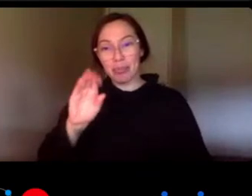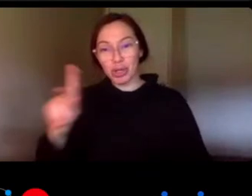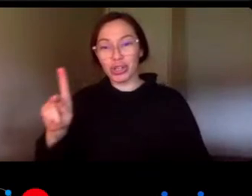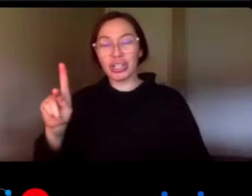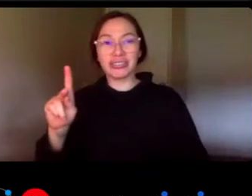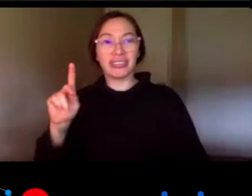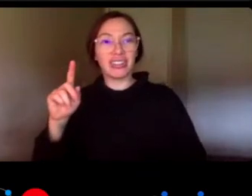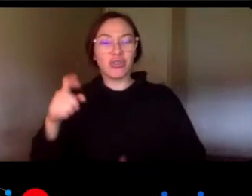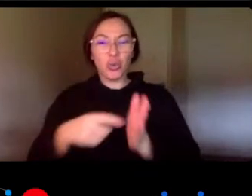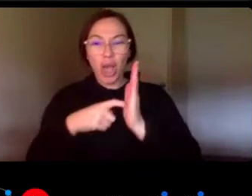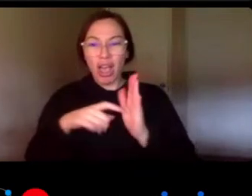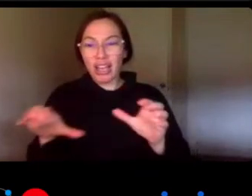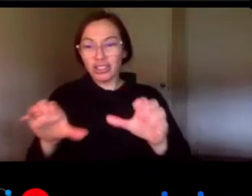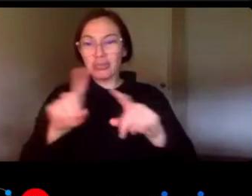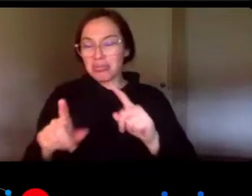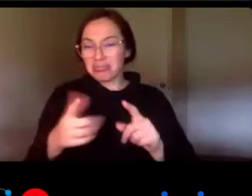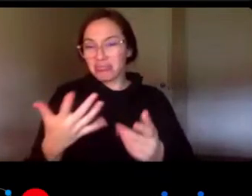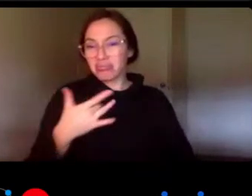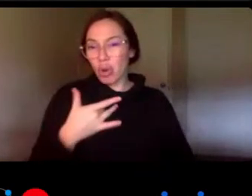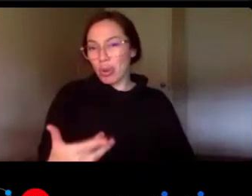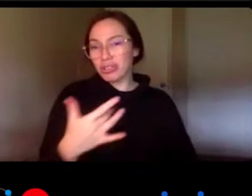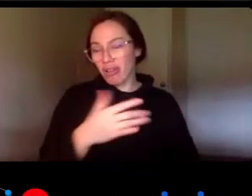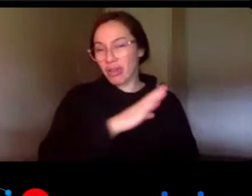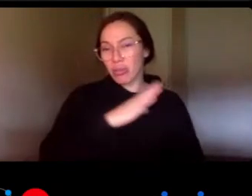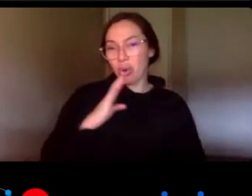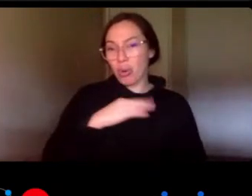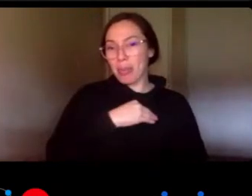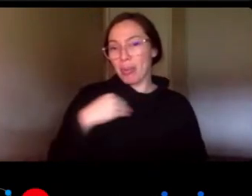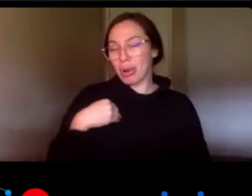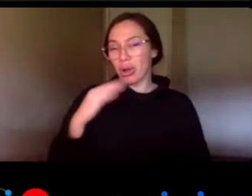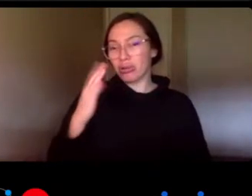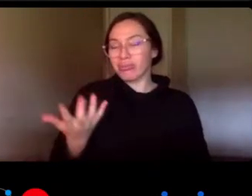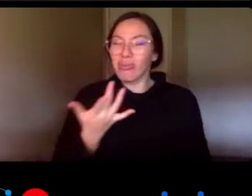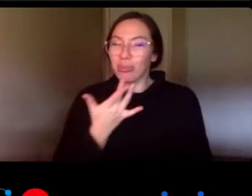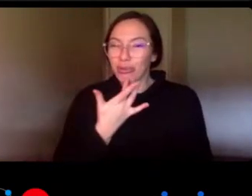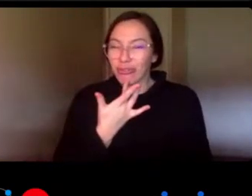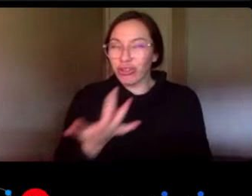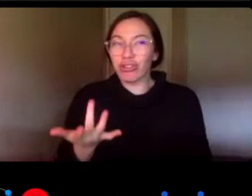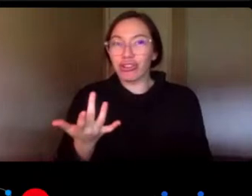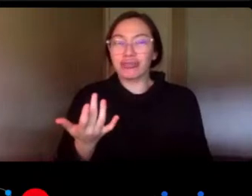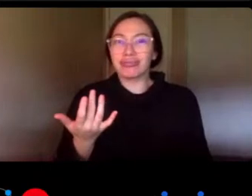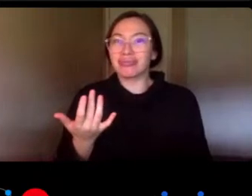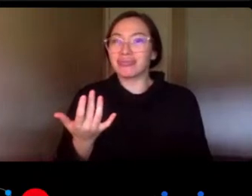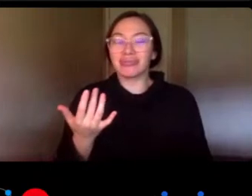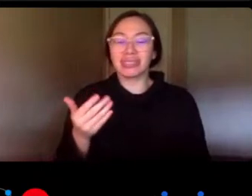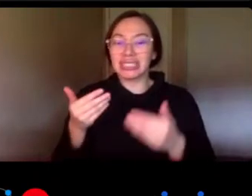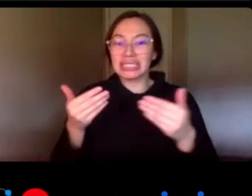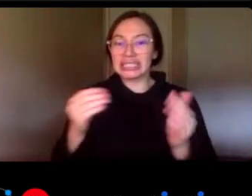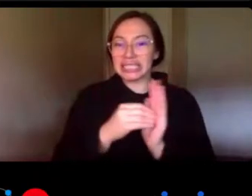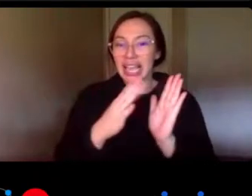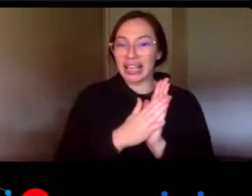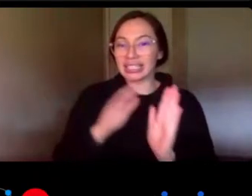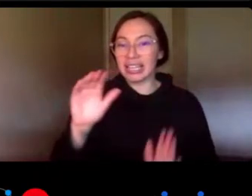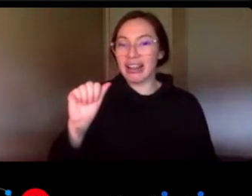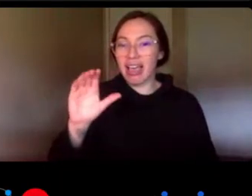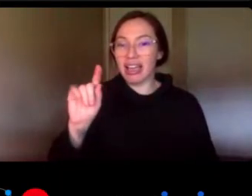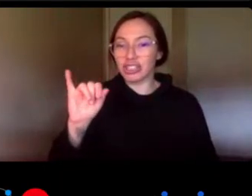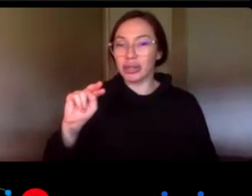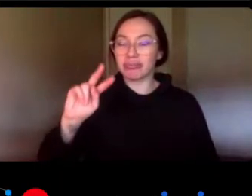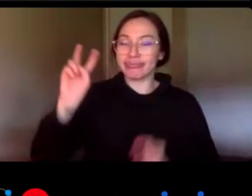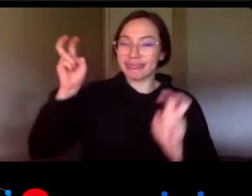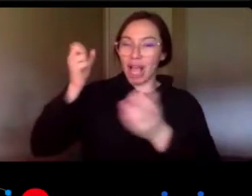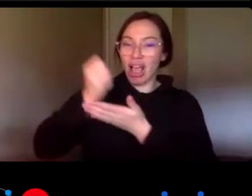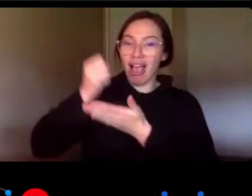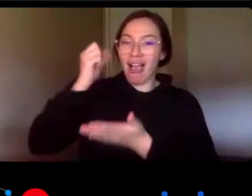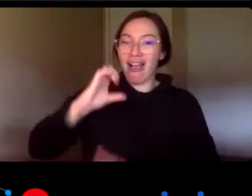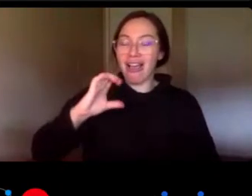action, but most often boards will prefer taking action because it makes it very official. Like